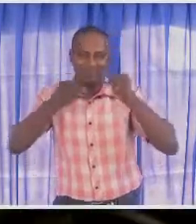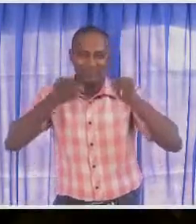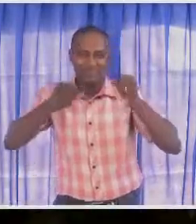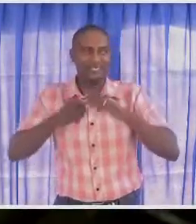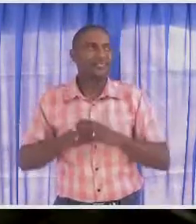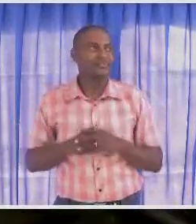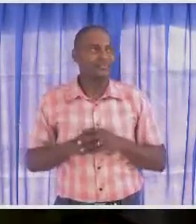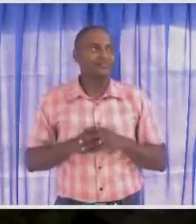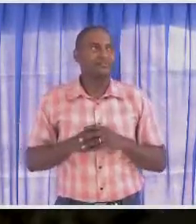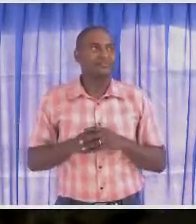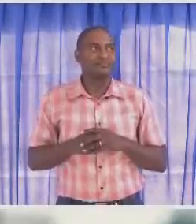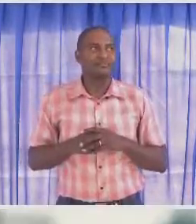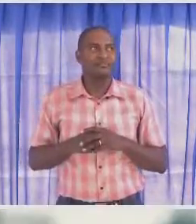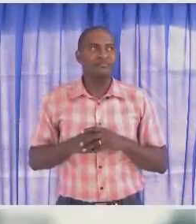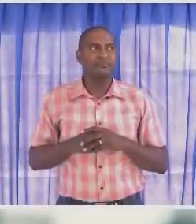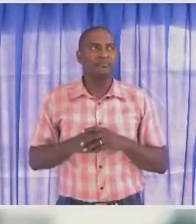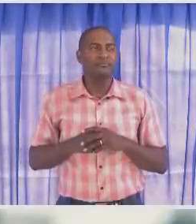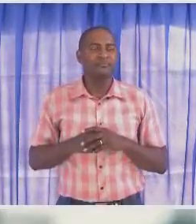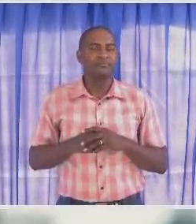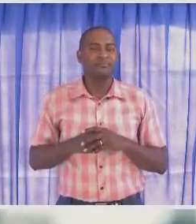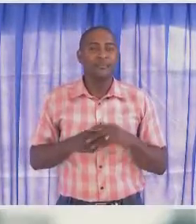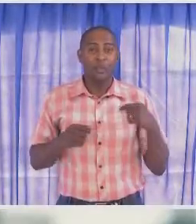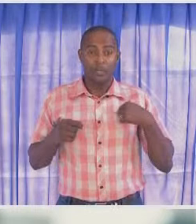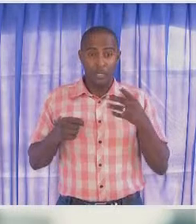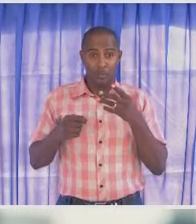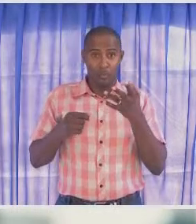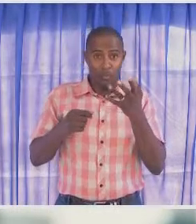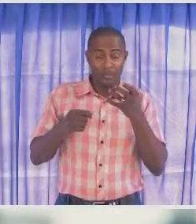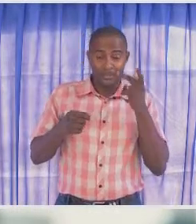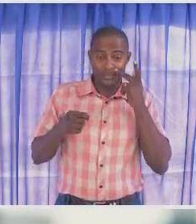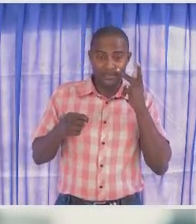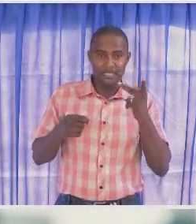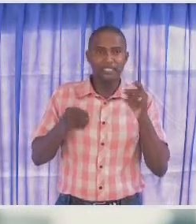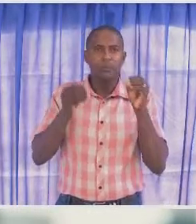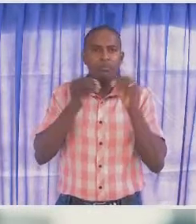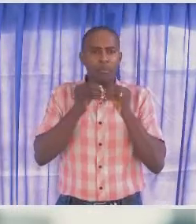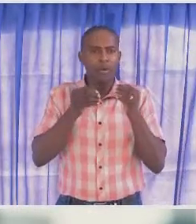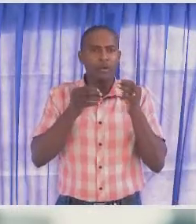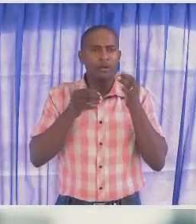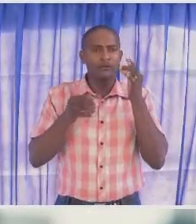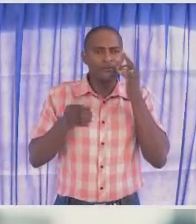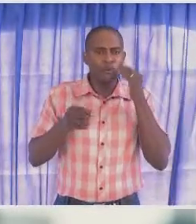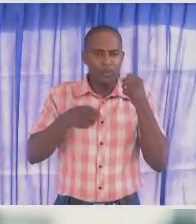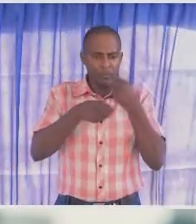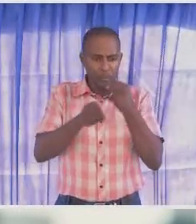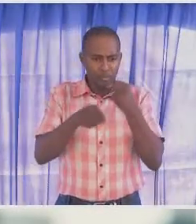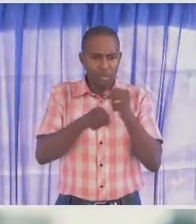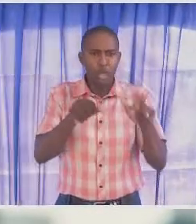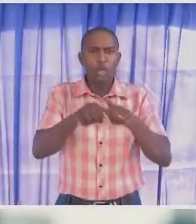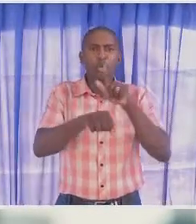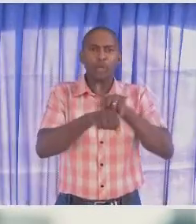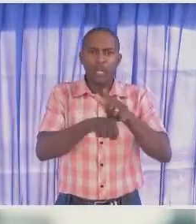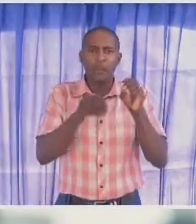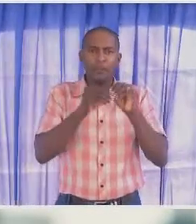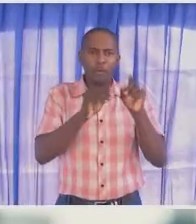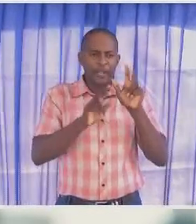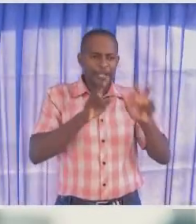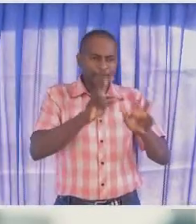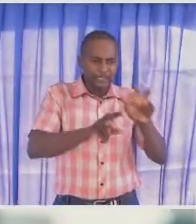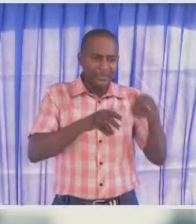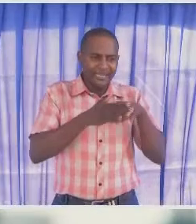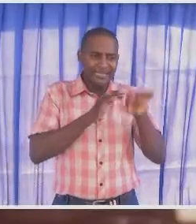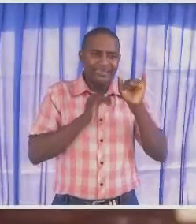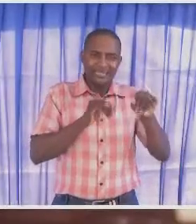and condensation. What I would like to see is more food being produced locally and more investment in this